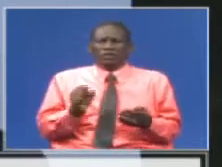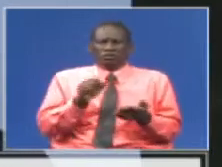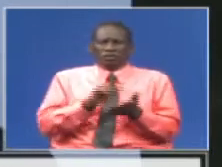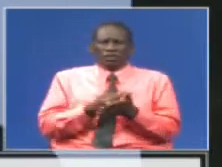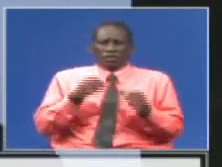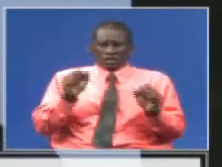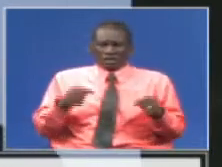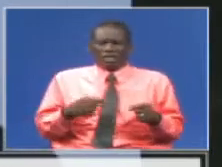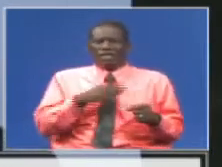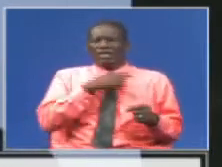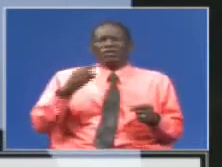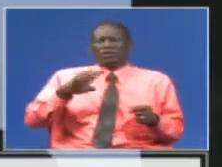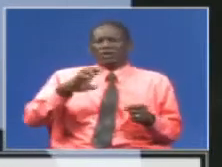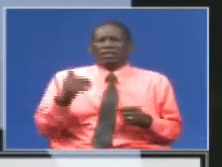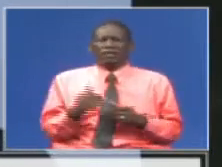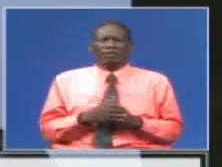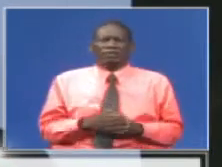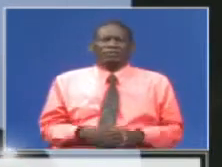wawane.